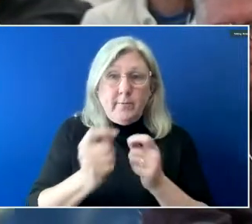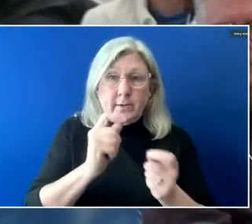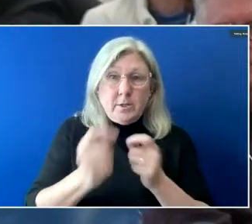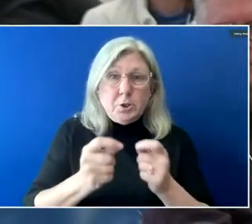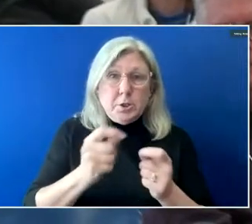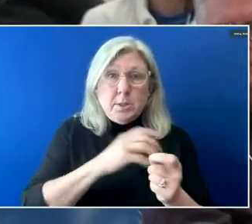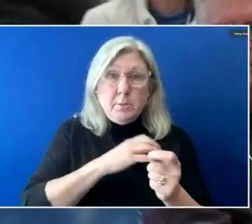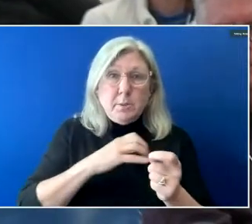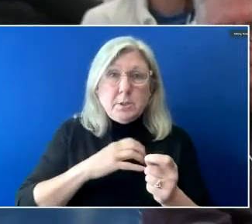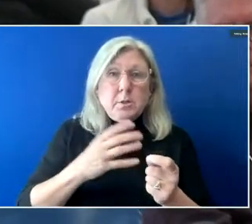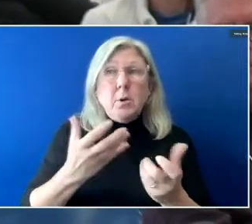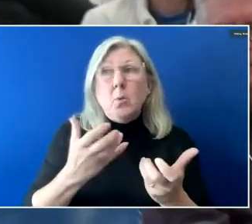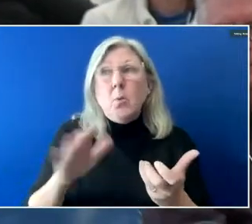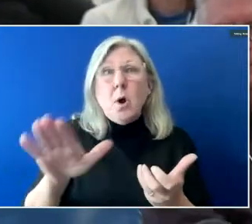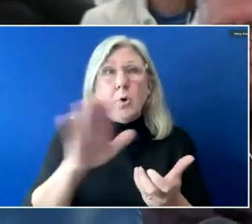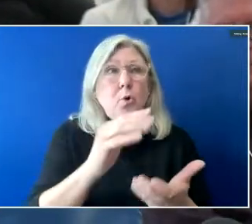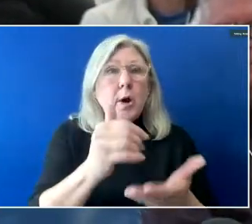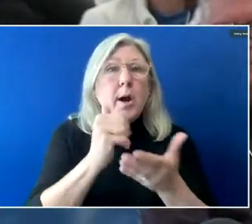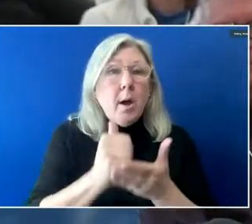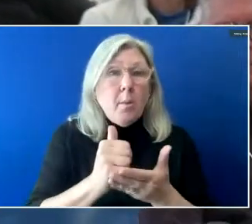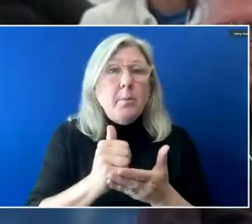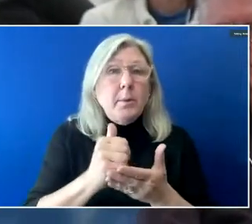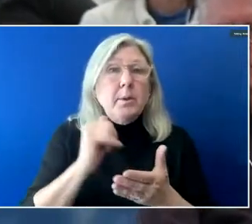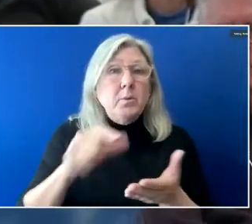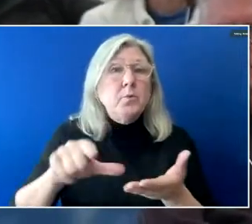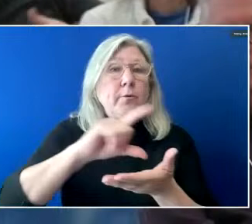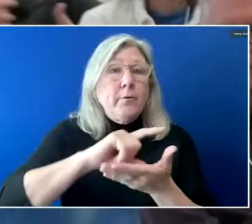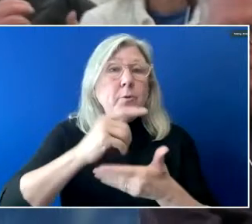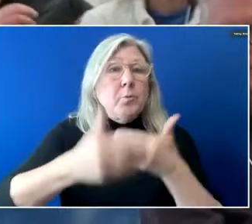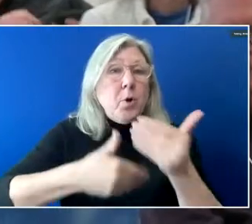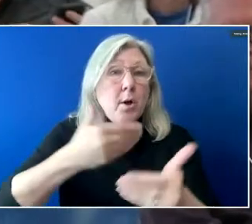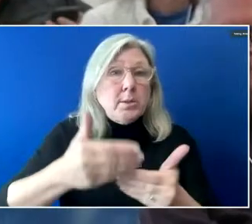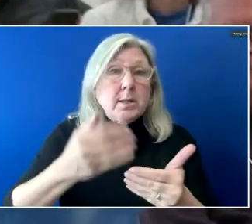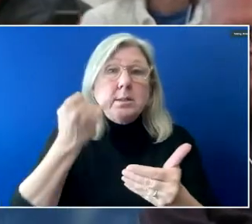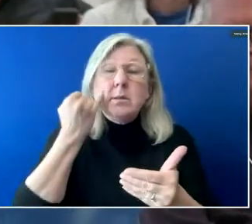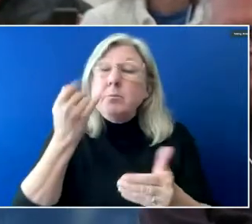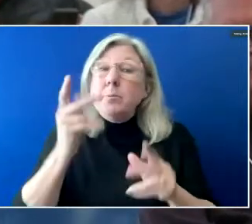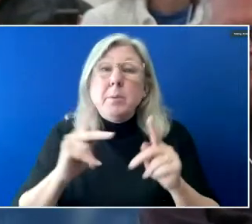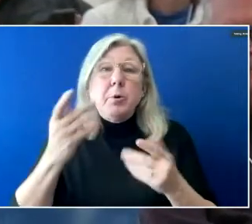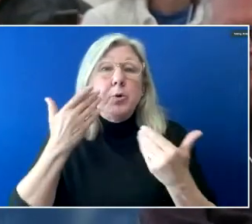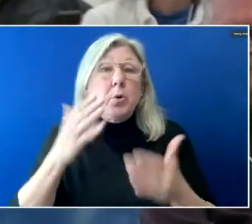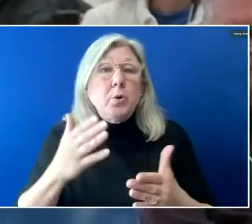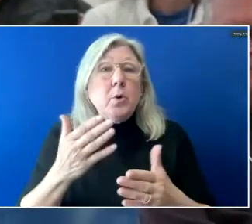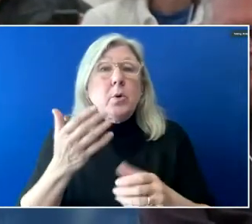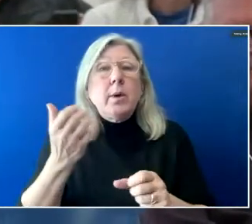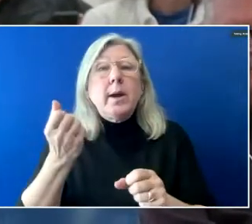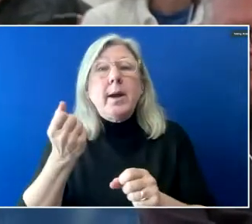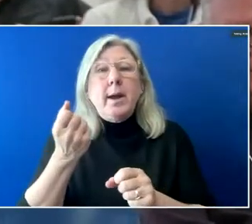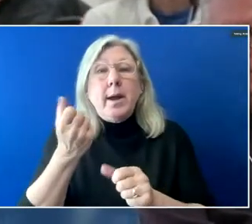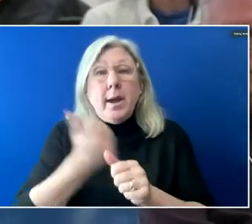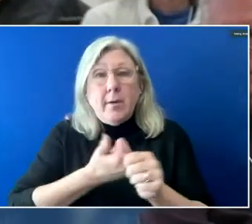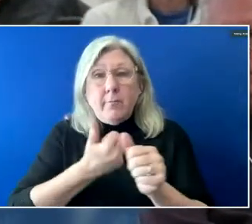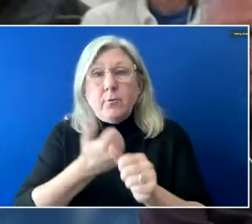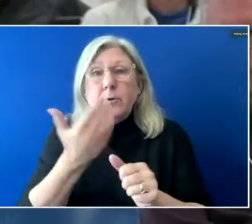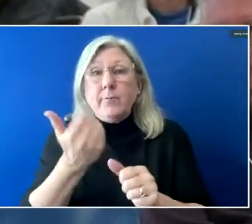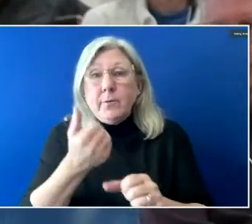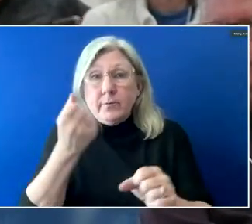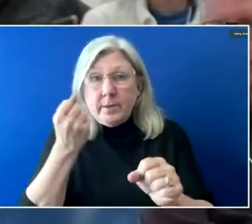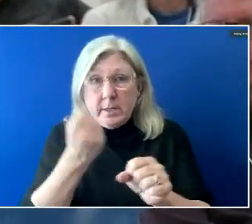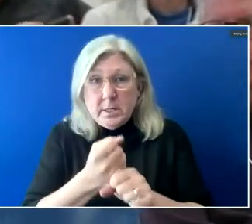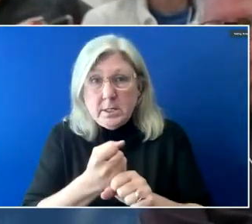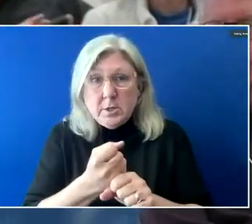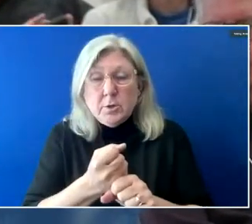in our Charter review process and just in case people don't know every 15 years um the select